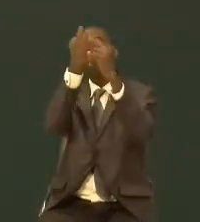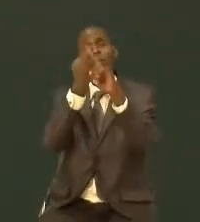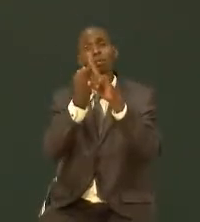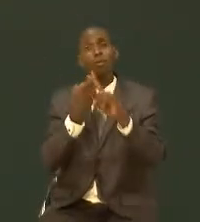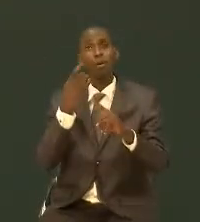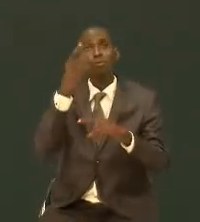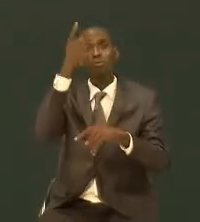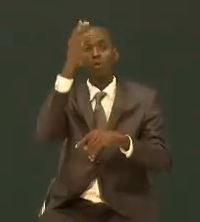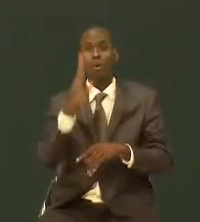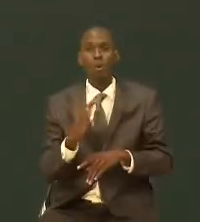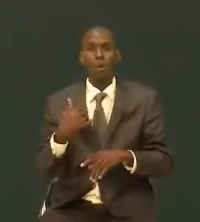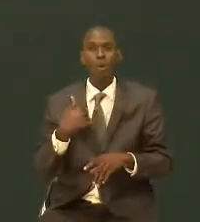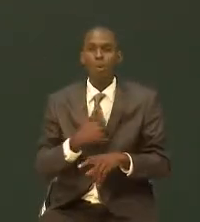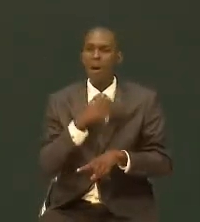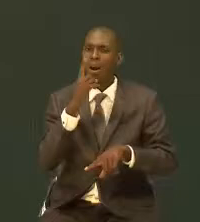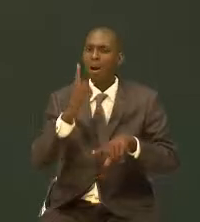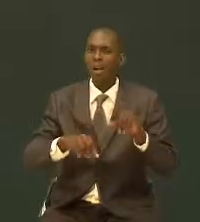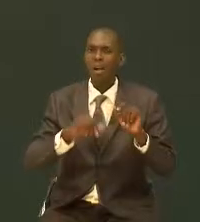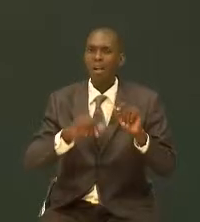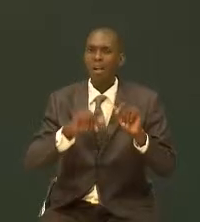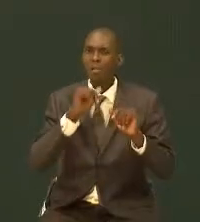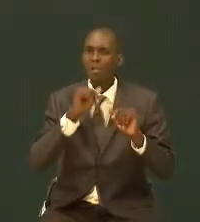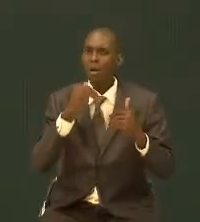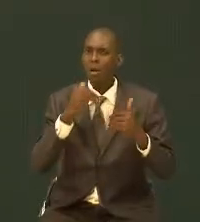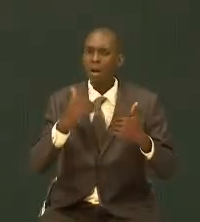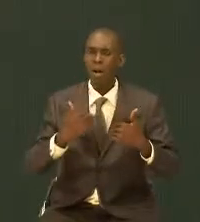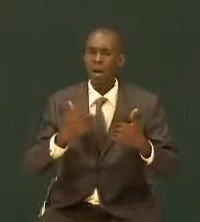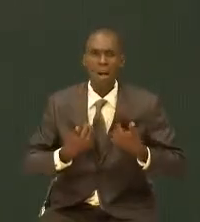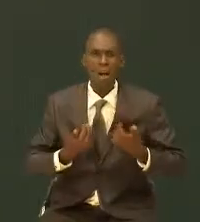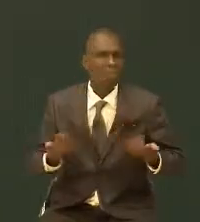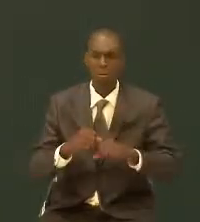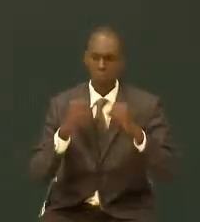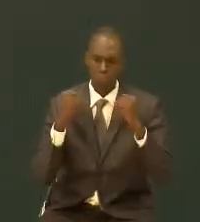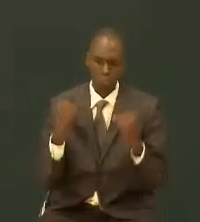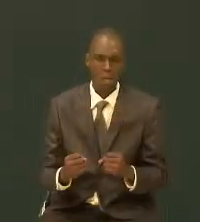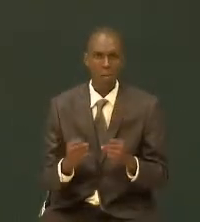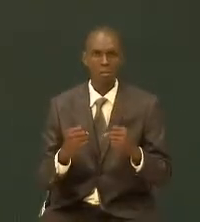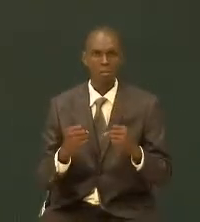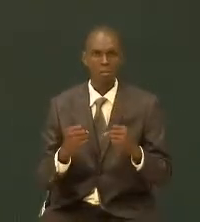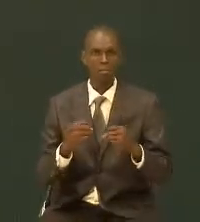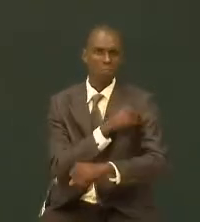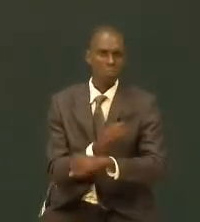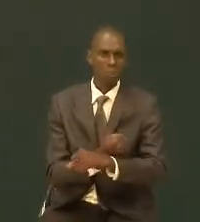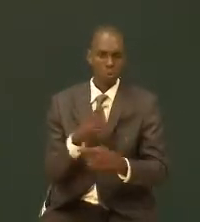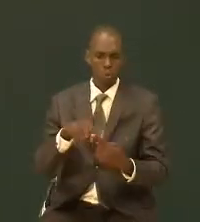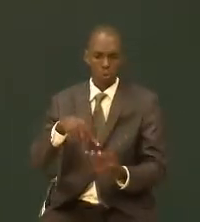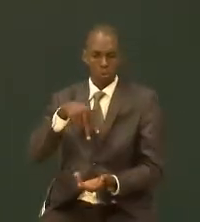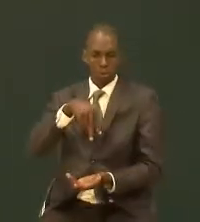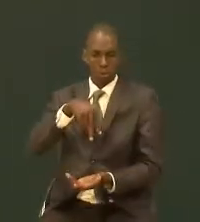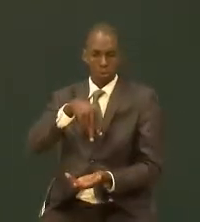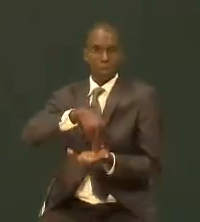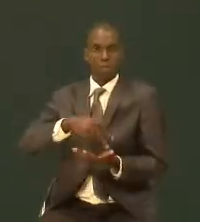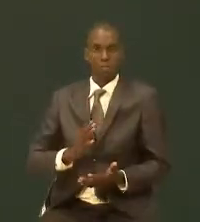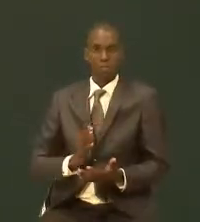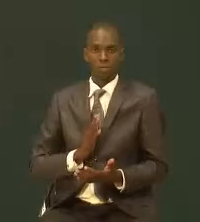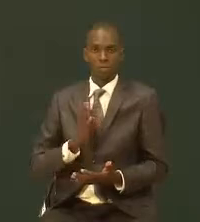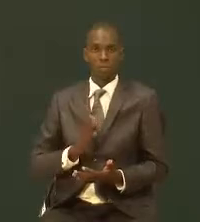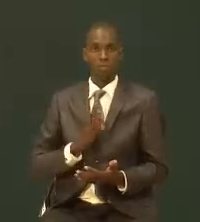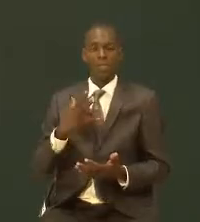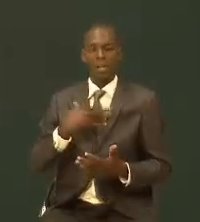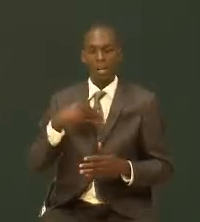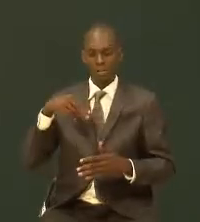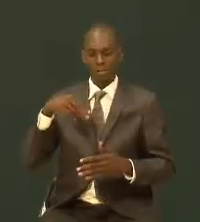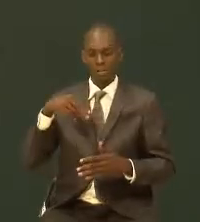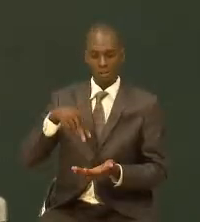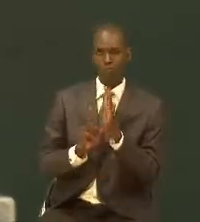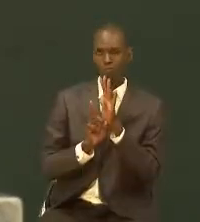have any power any strength to stand stand straight and stand tall and do what we need to do